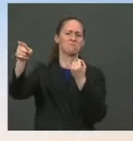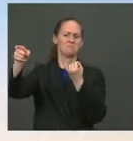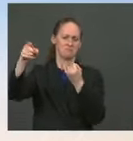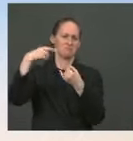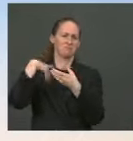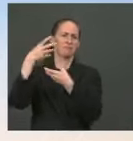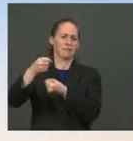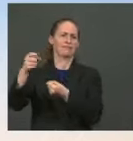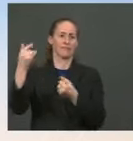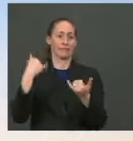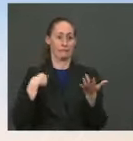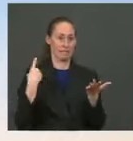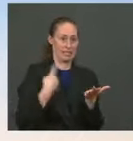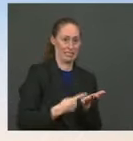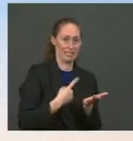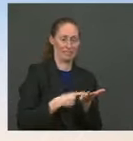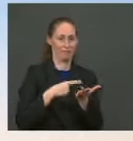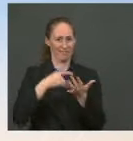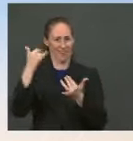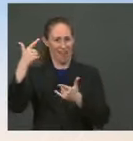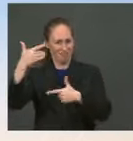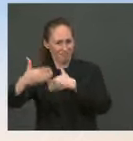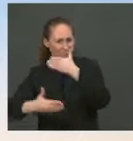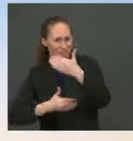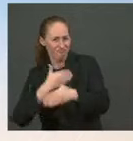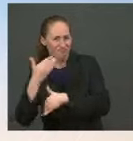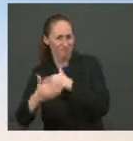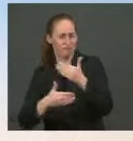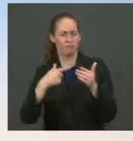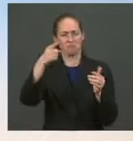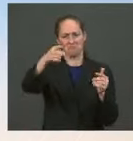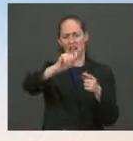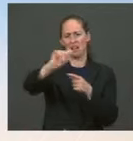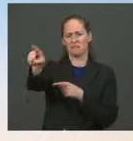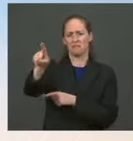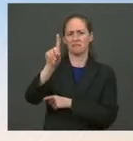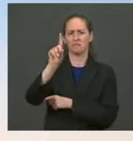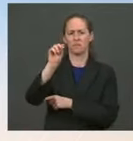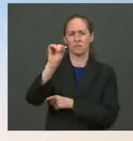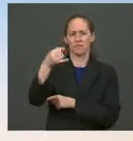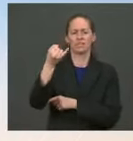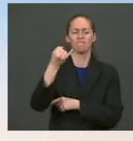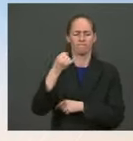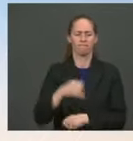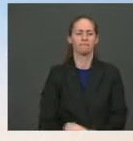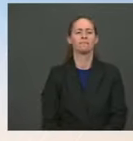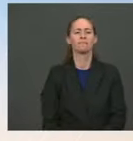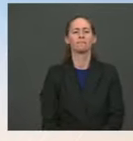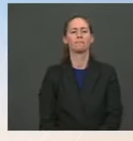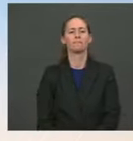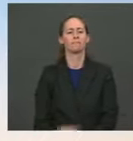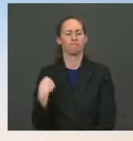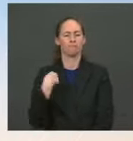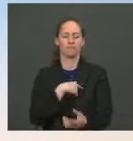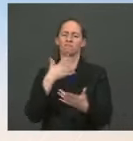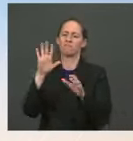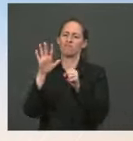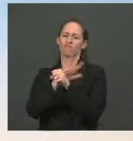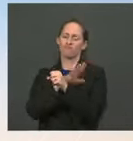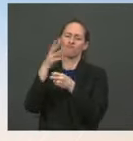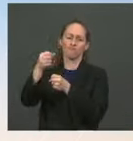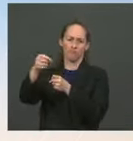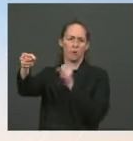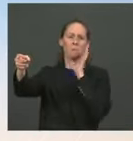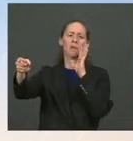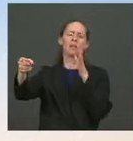here, so I would refer you to the Department of Justice on any specifics there, but we have complete confidence in the Department of Justice. Okay.